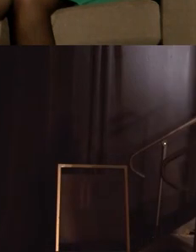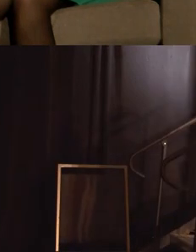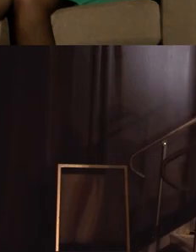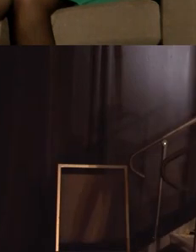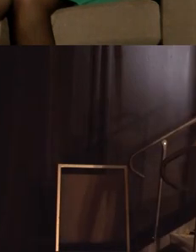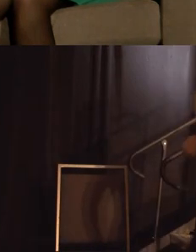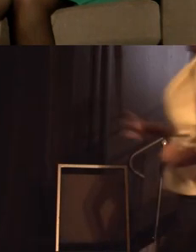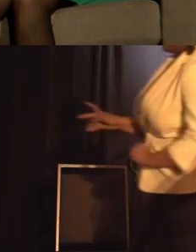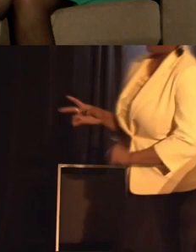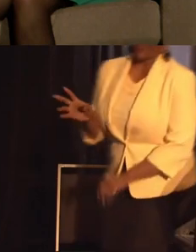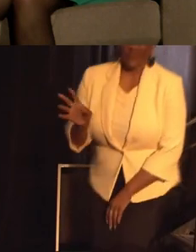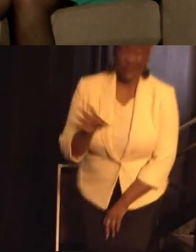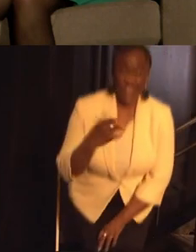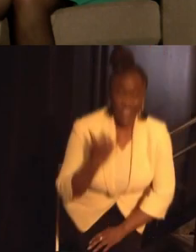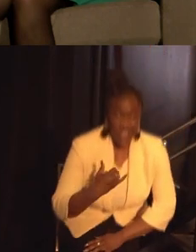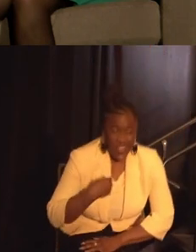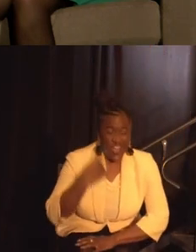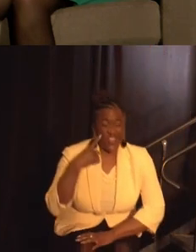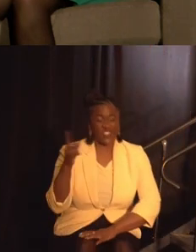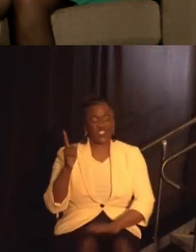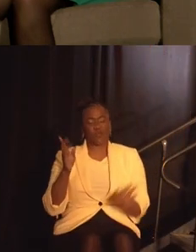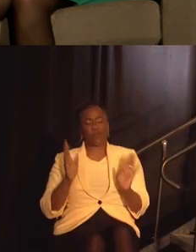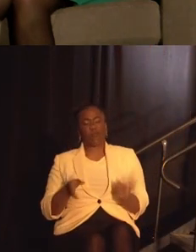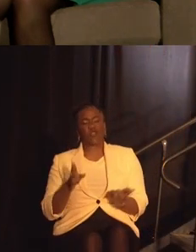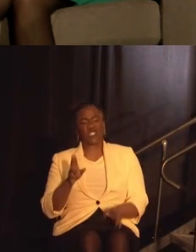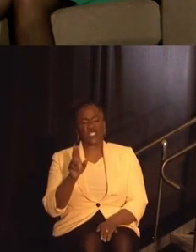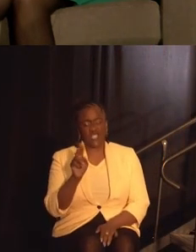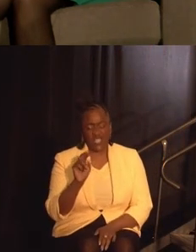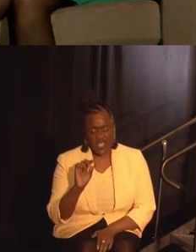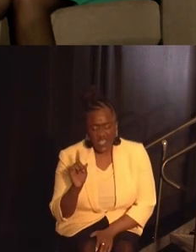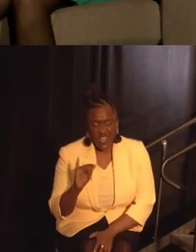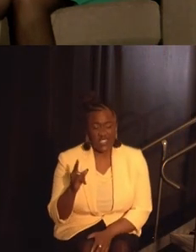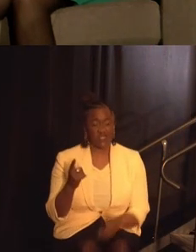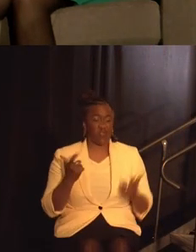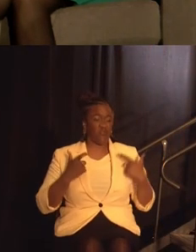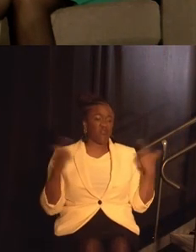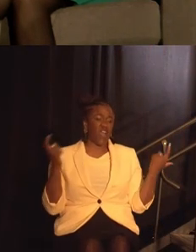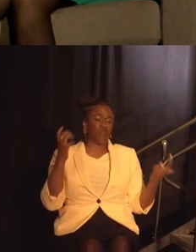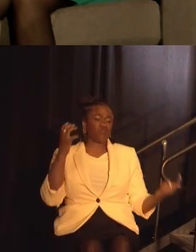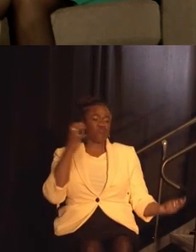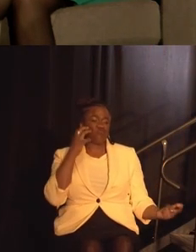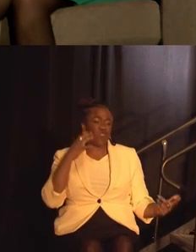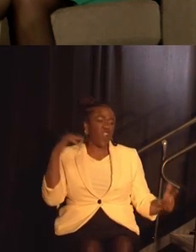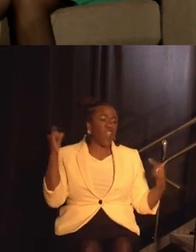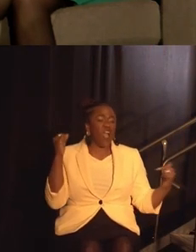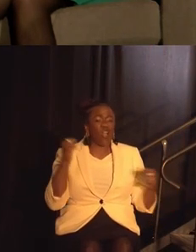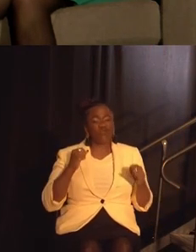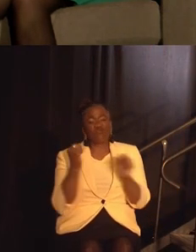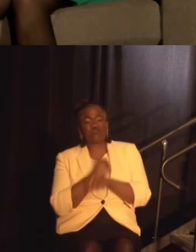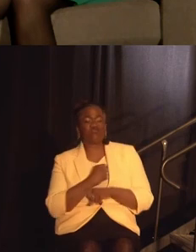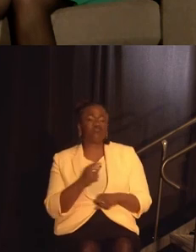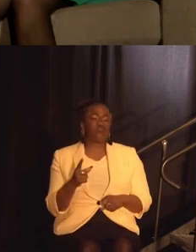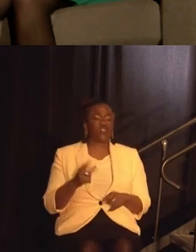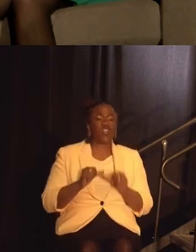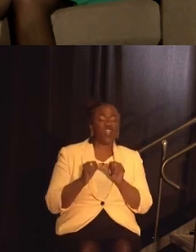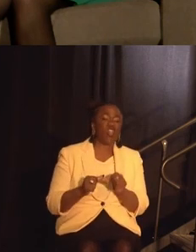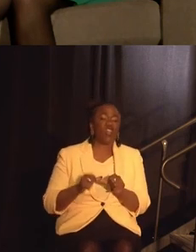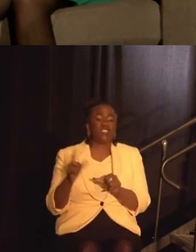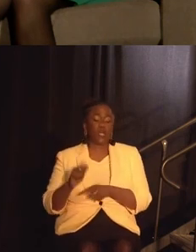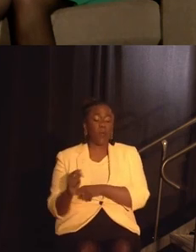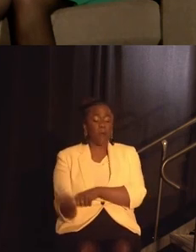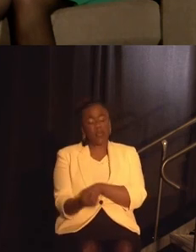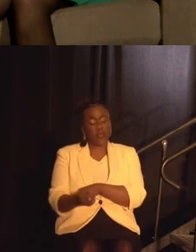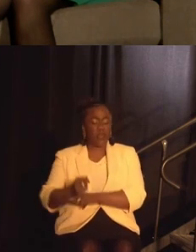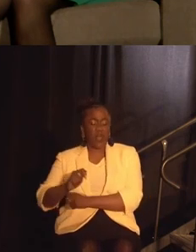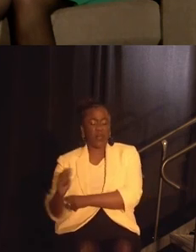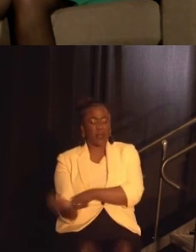She is, now that I think about it, the perfect feminazi caricature. Fat, loud, irrational, violent, overbearing, and constantly hitting a hedgehog